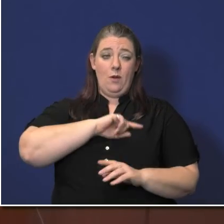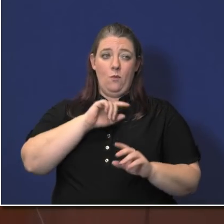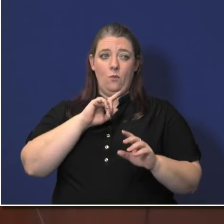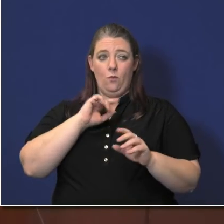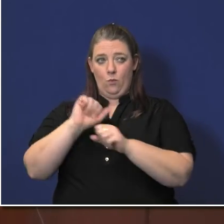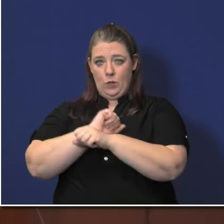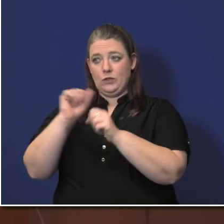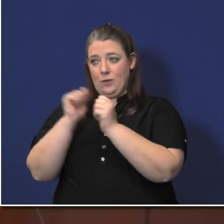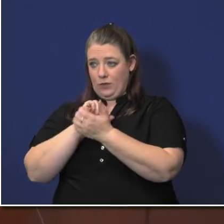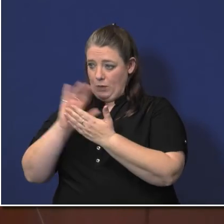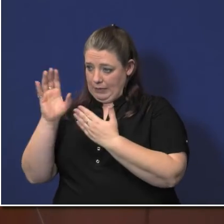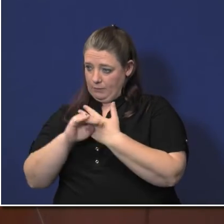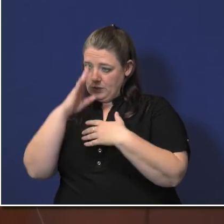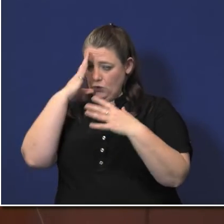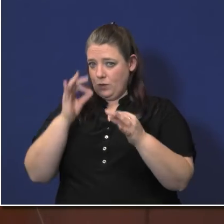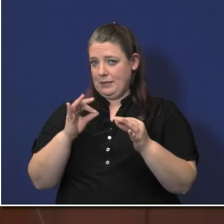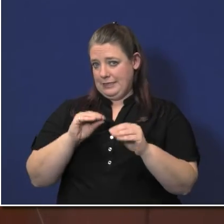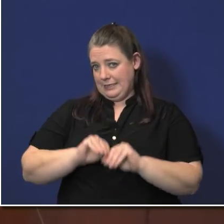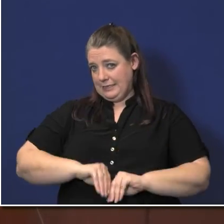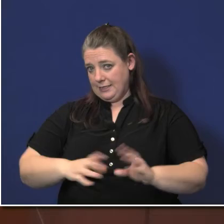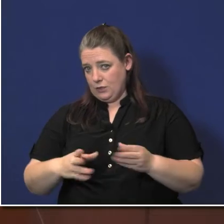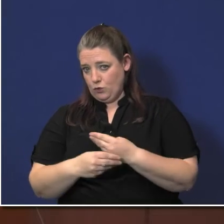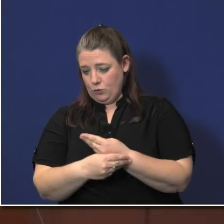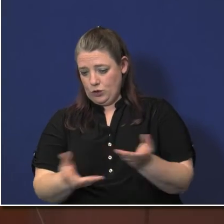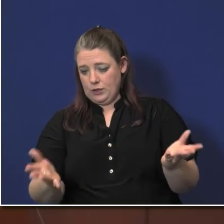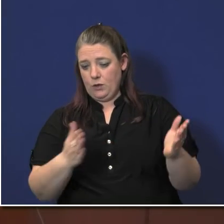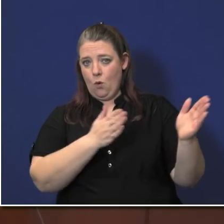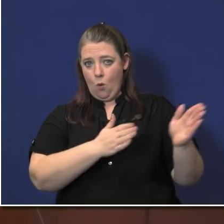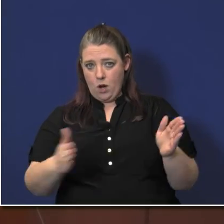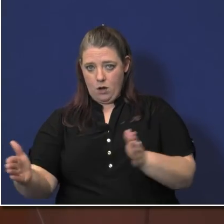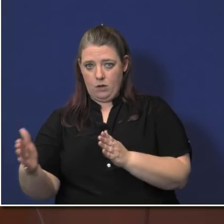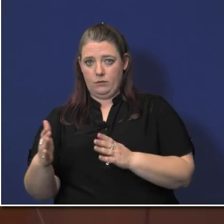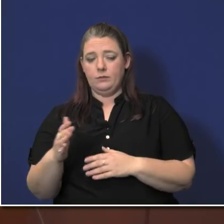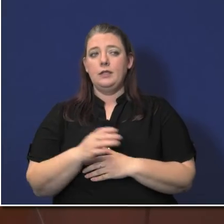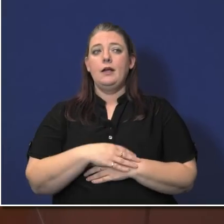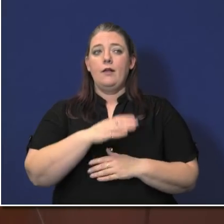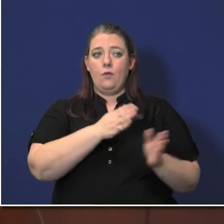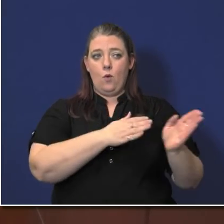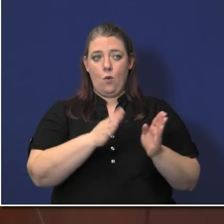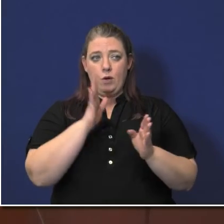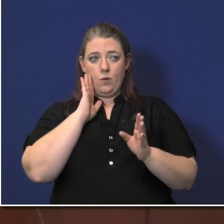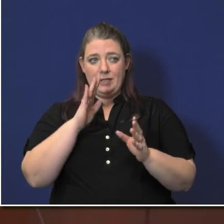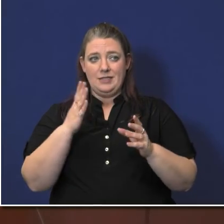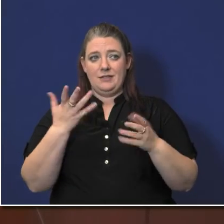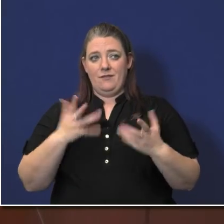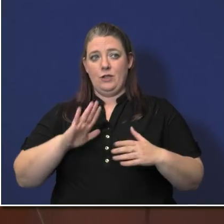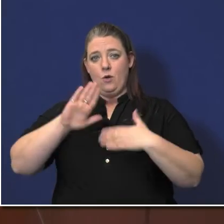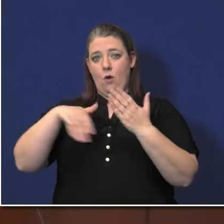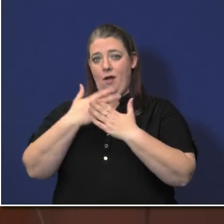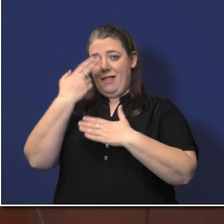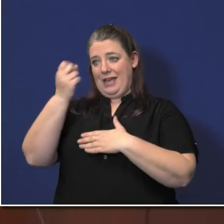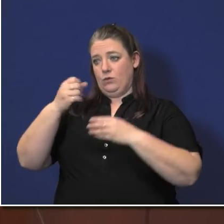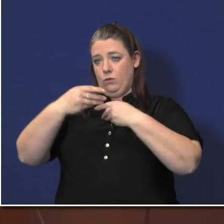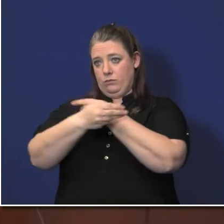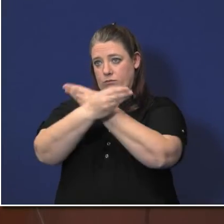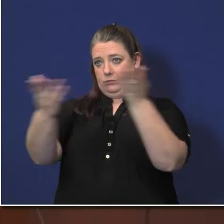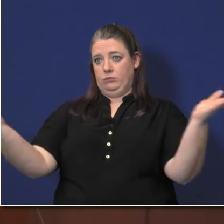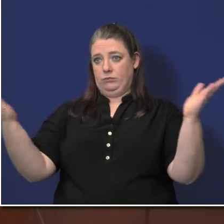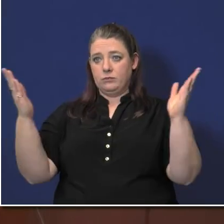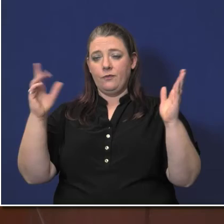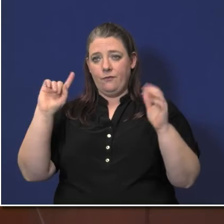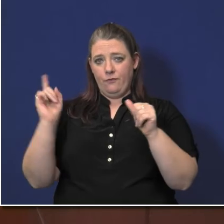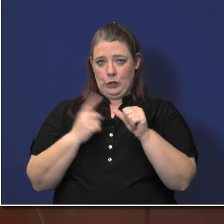with curriculum to determine our distribution order, and the order was to complete all the high schools in their entirety